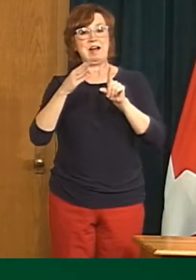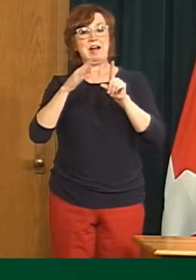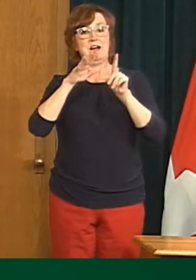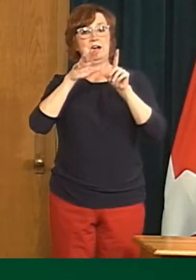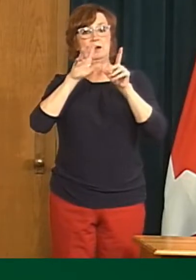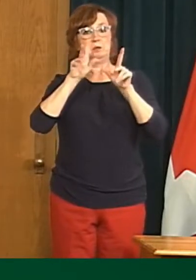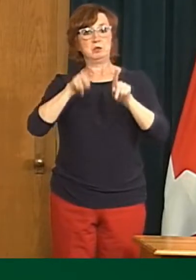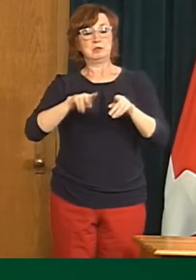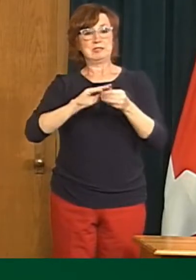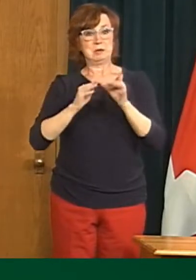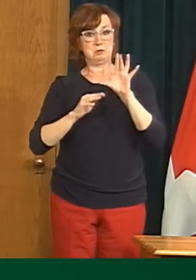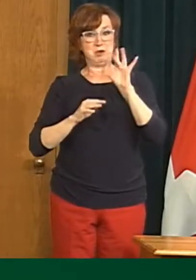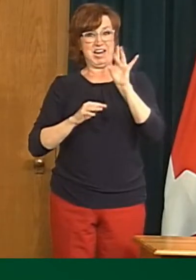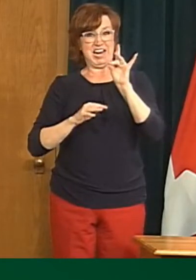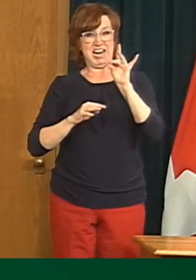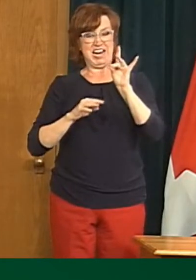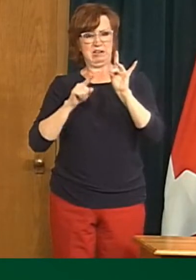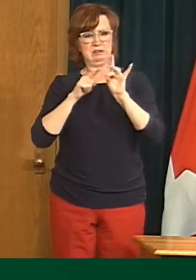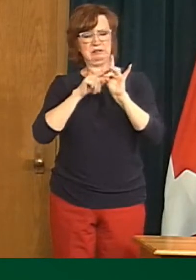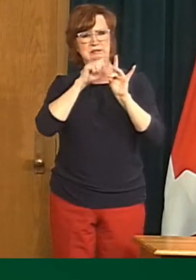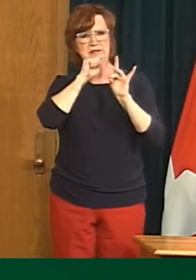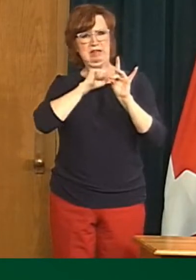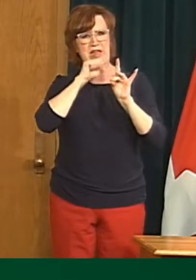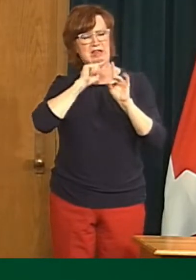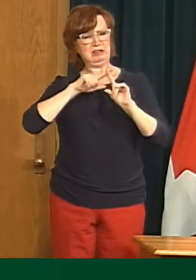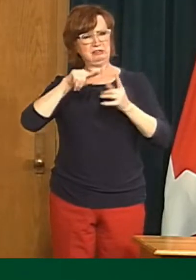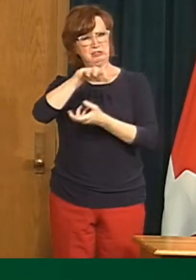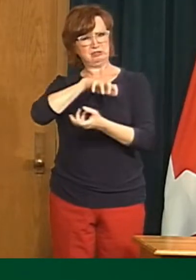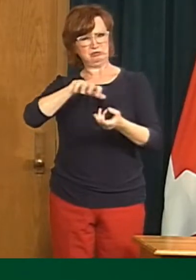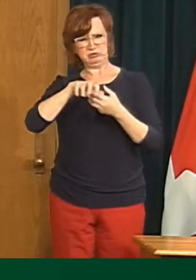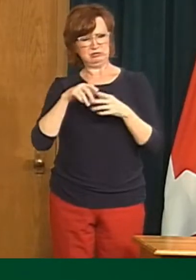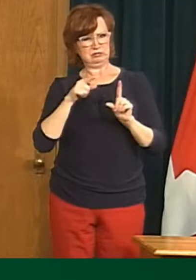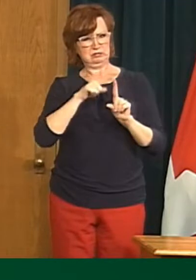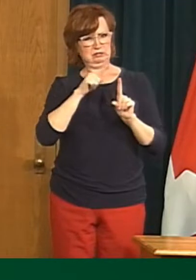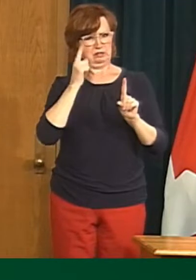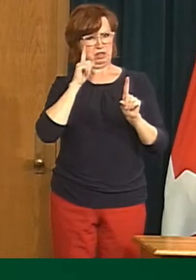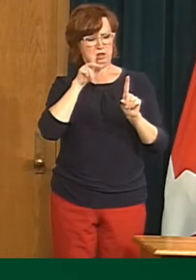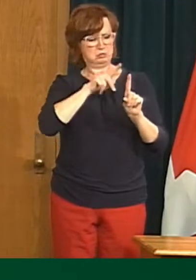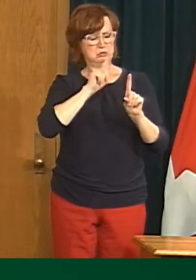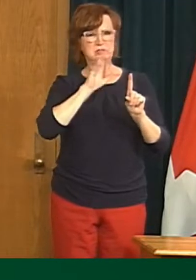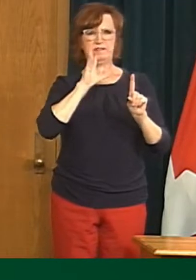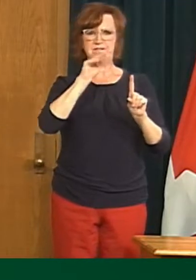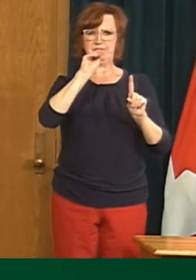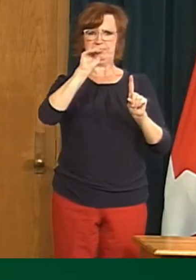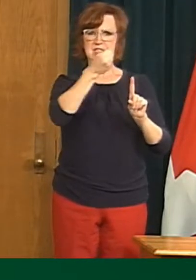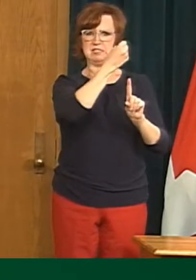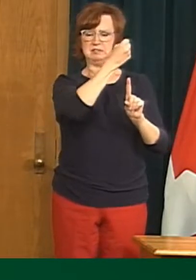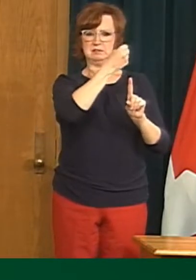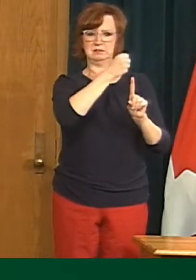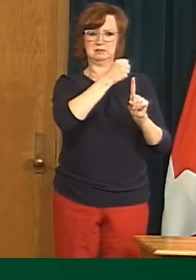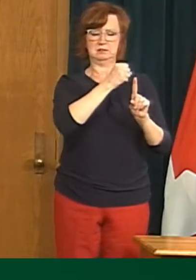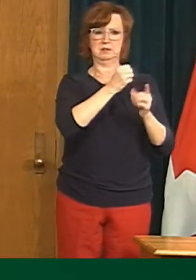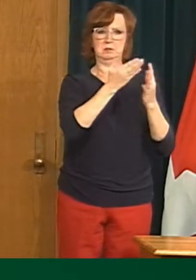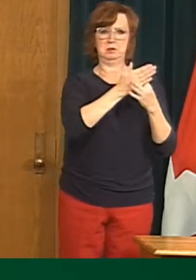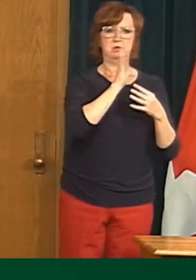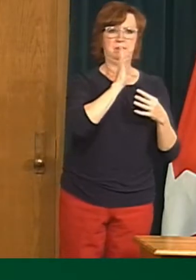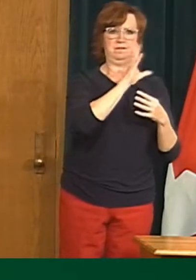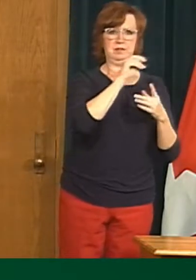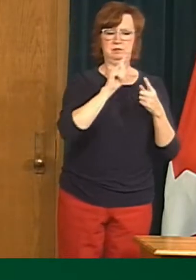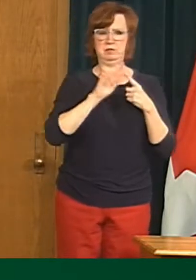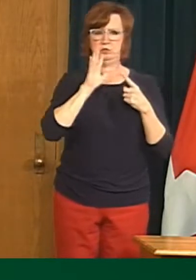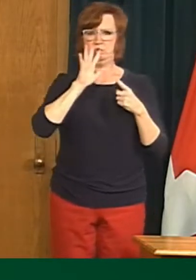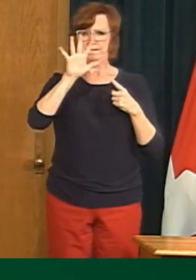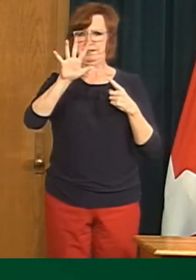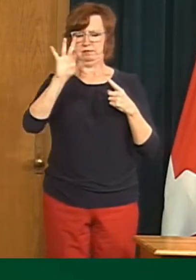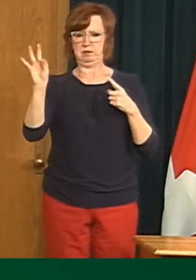So, of course, the SHA is saying the person who is in their 50s, of course, this is the 8th death.